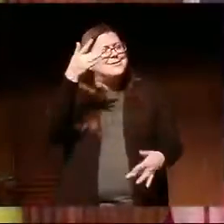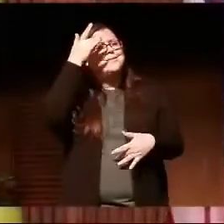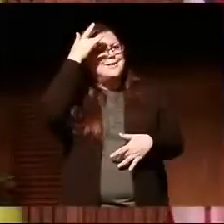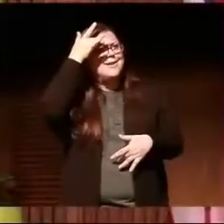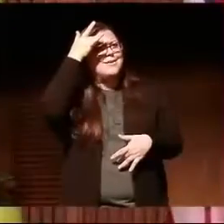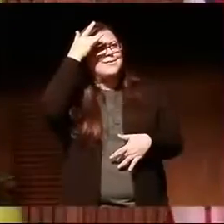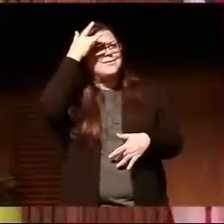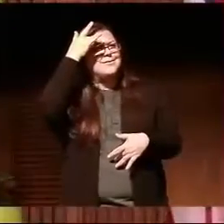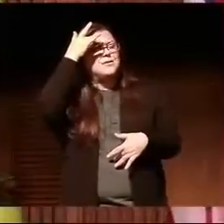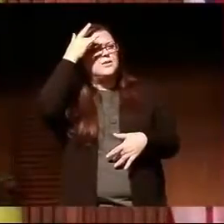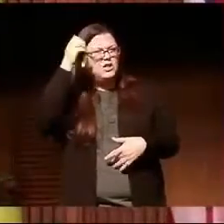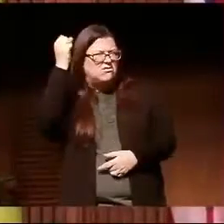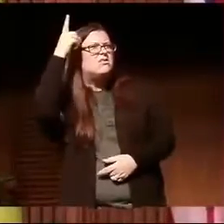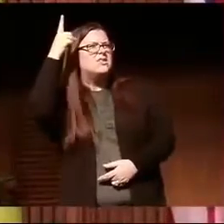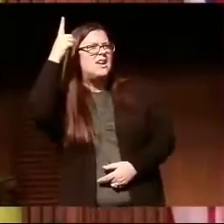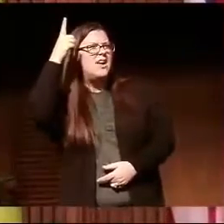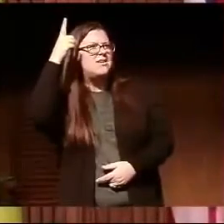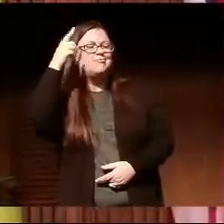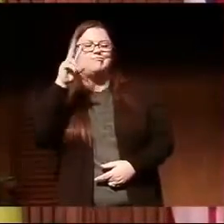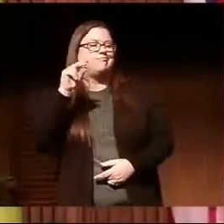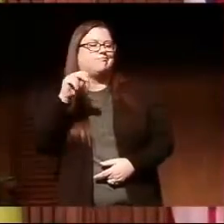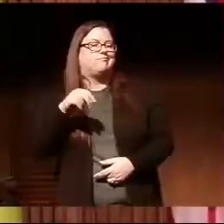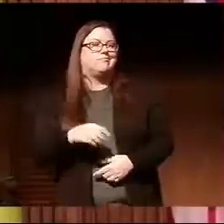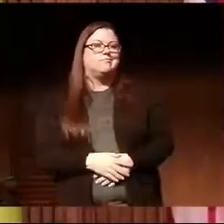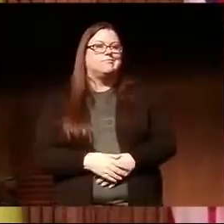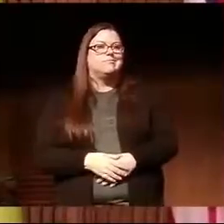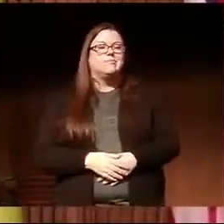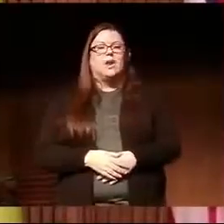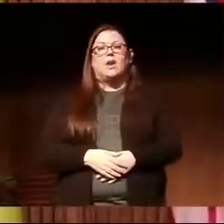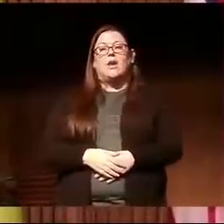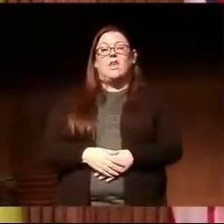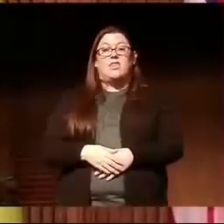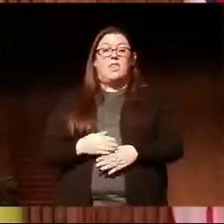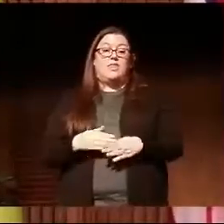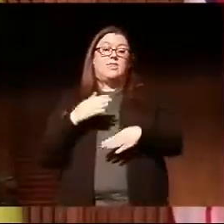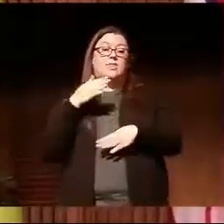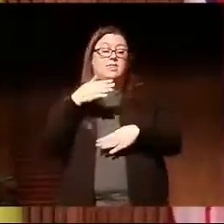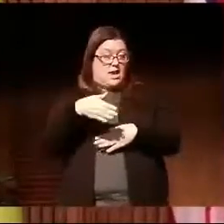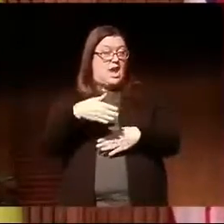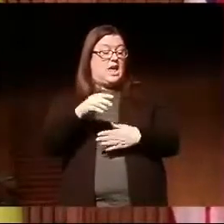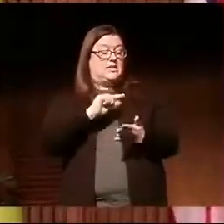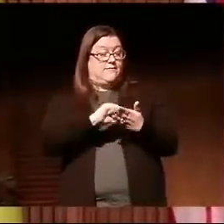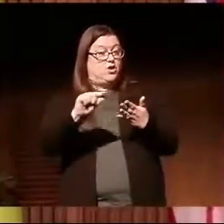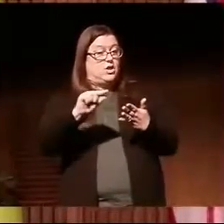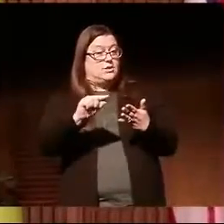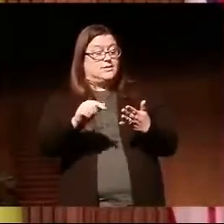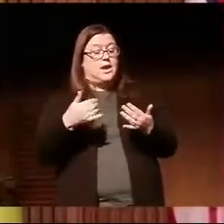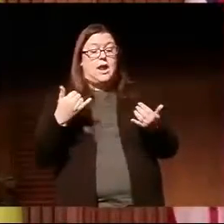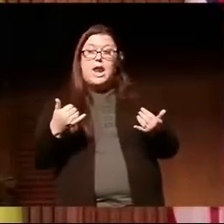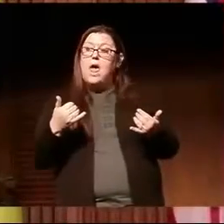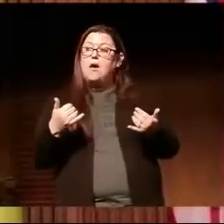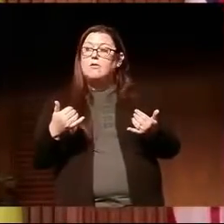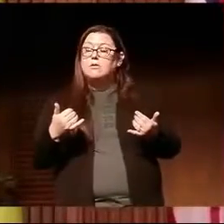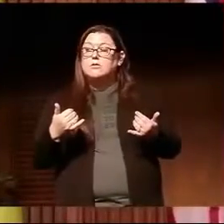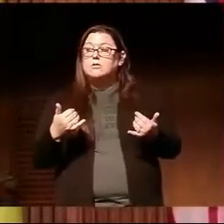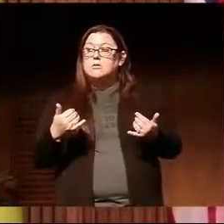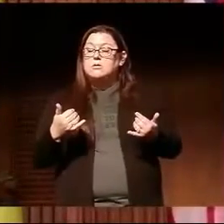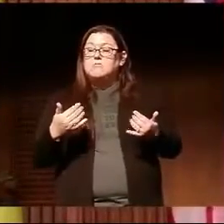it? They weren't. And then just the next verse. Now you have